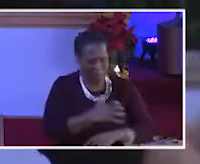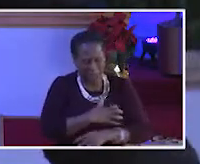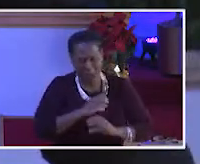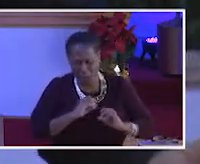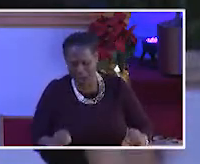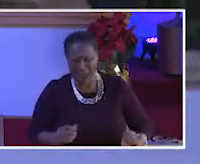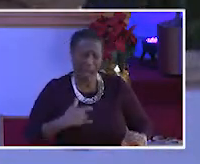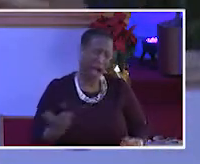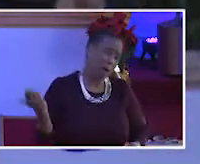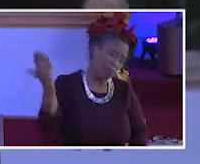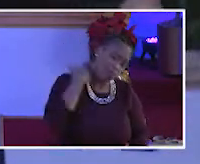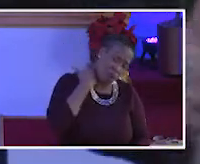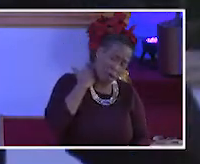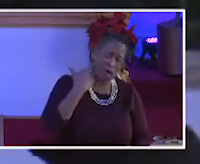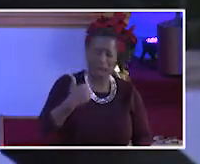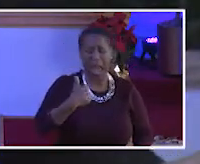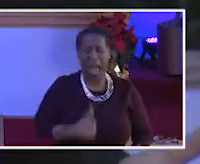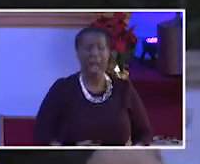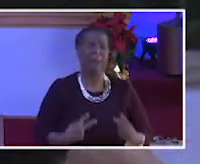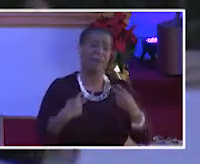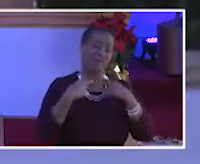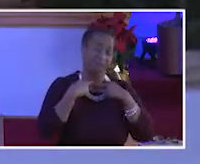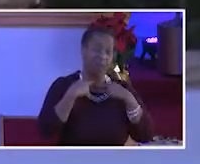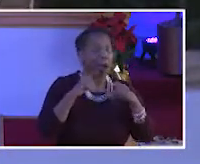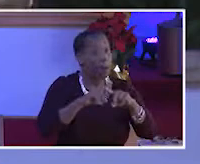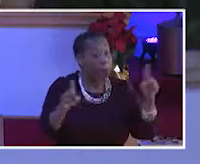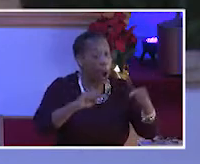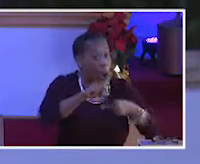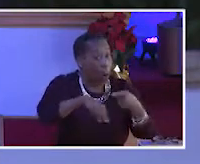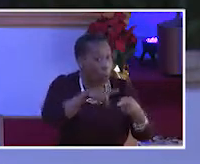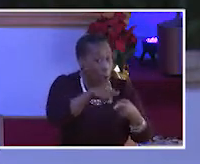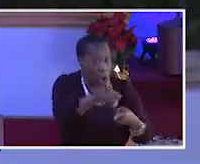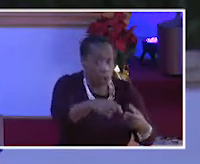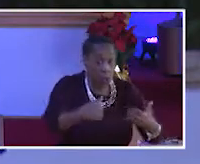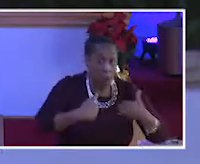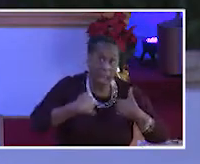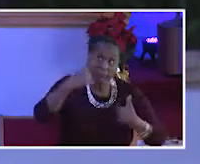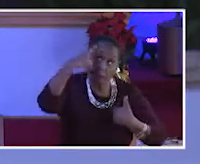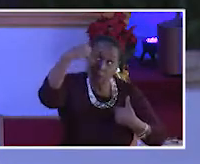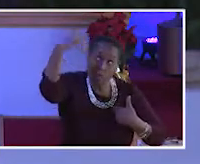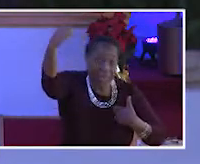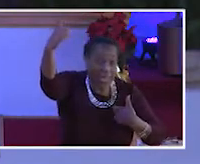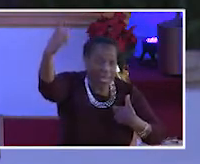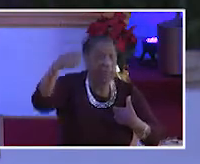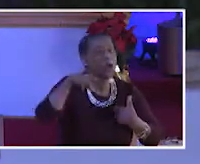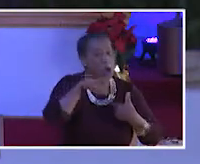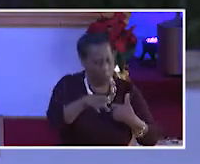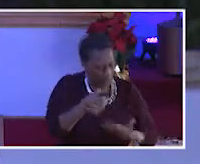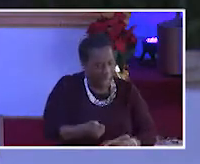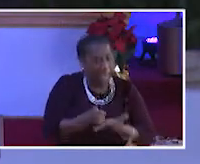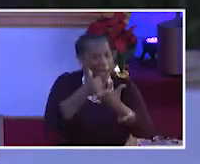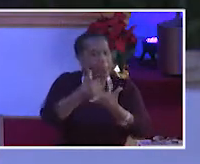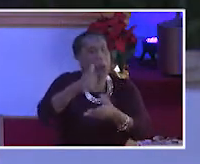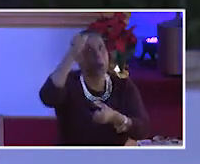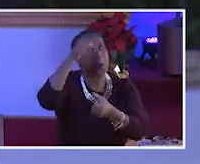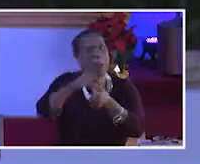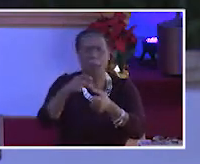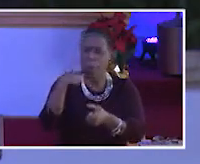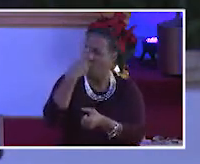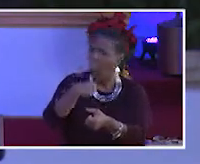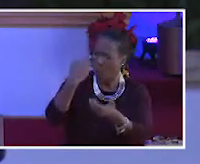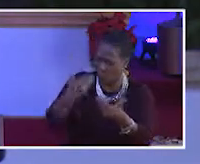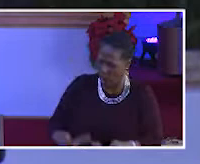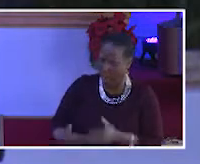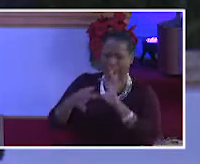I'm broke, I'm a victim"? But when you've got a dream, you are reminded of who you are in